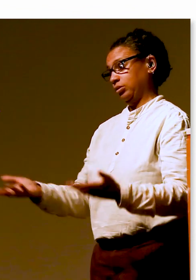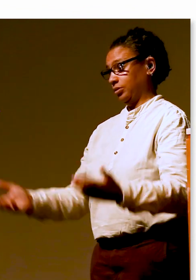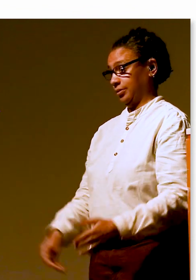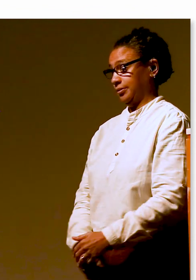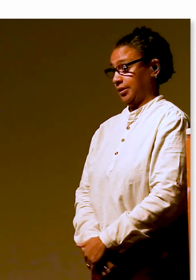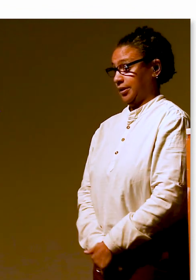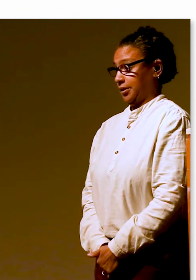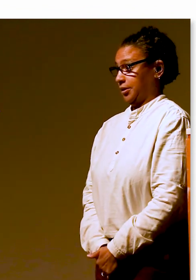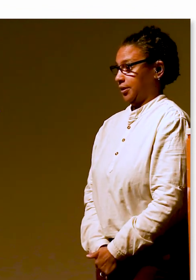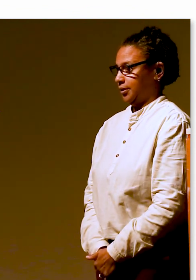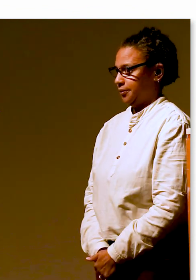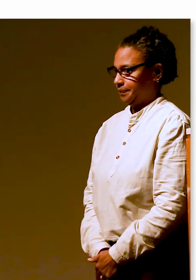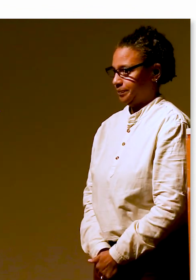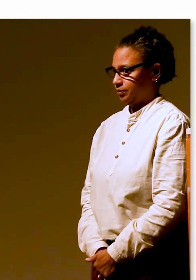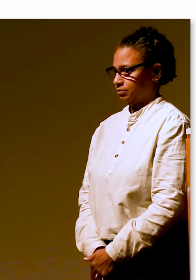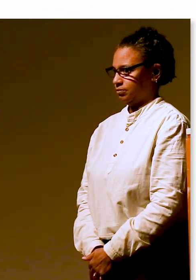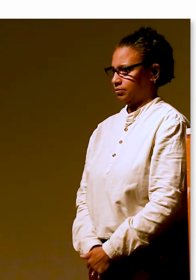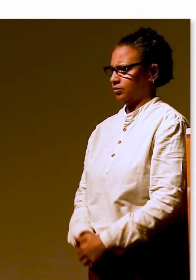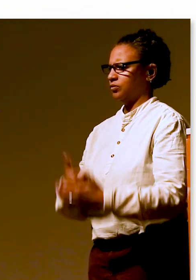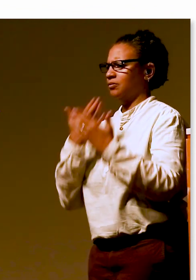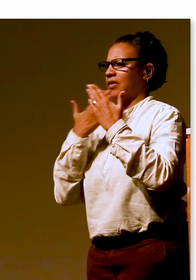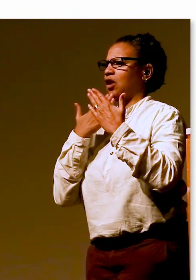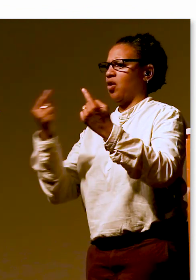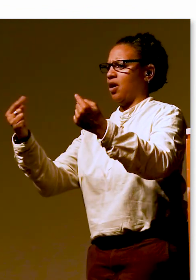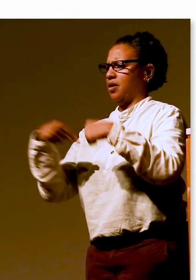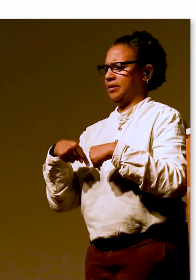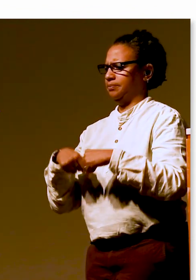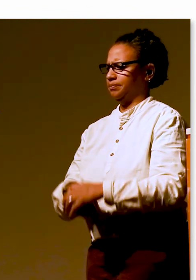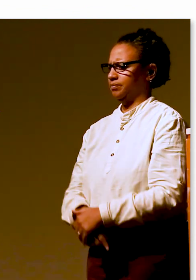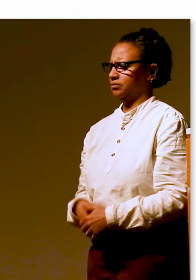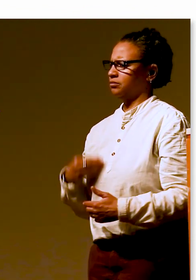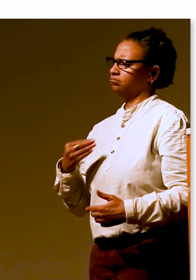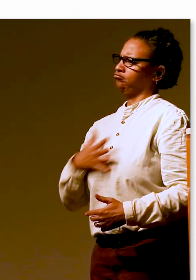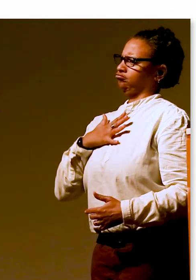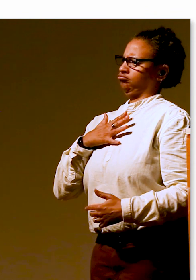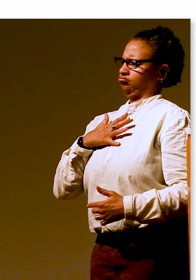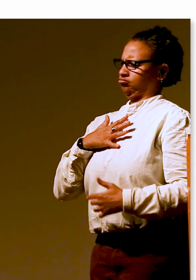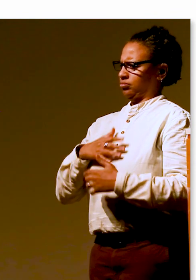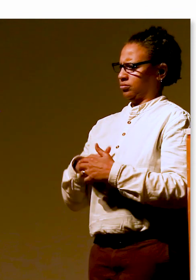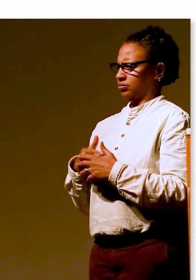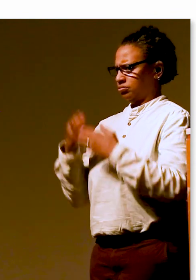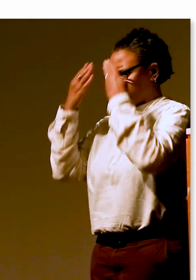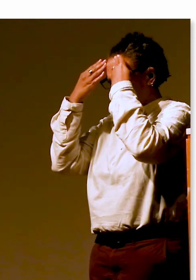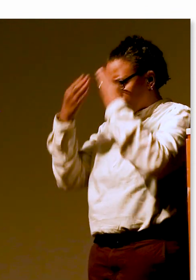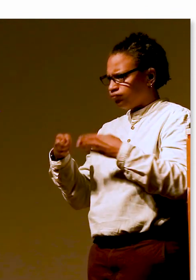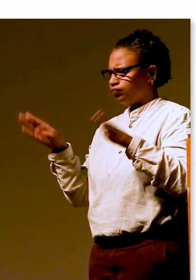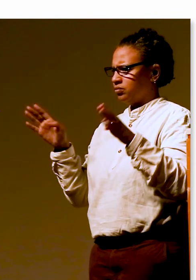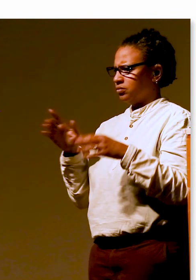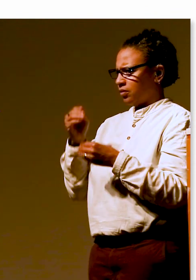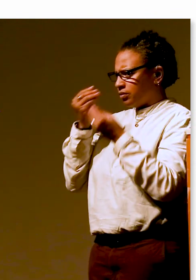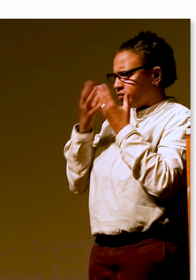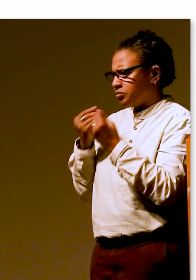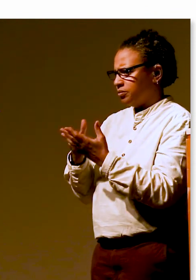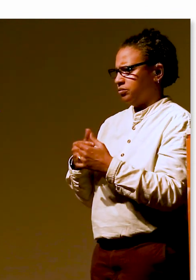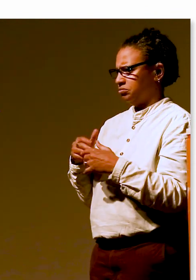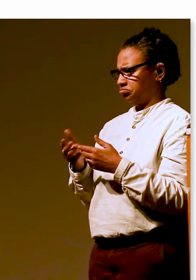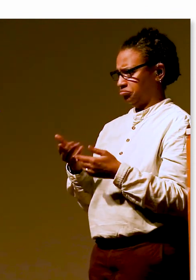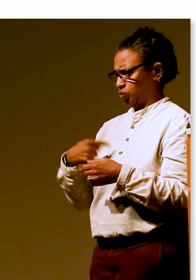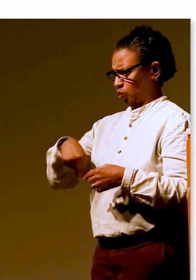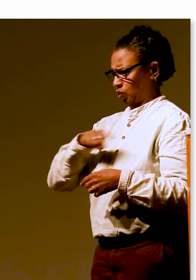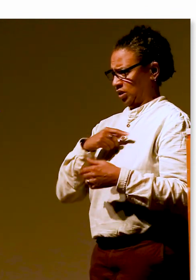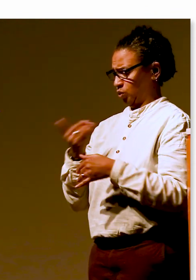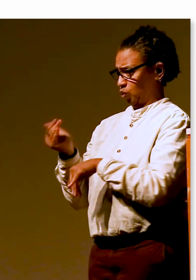really insightful and eye-opening, and I appreciate all the knowledge that you've given to everyone here tonight. My question to you is, have you